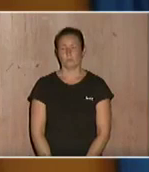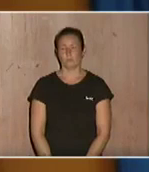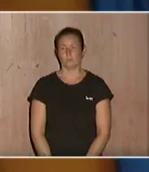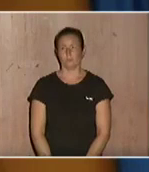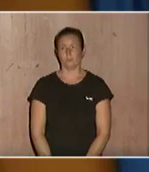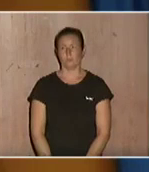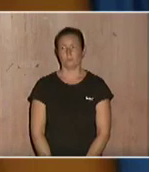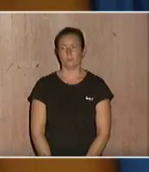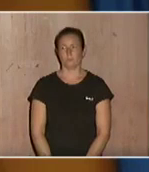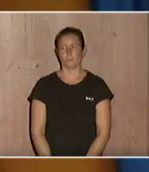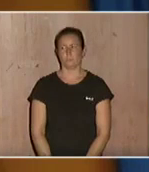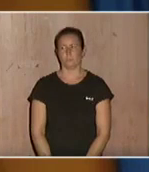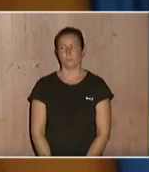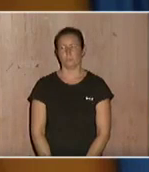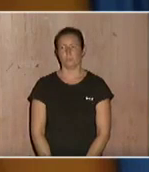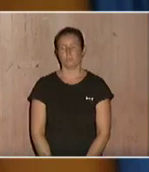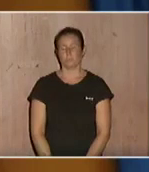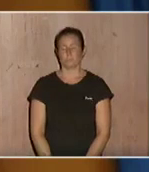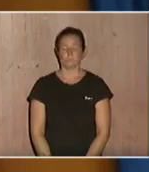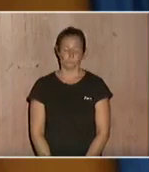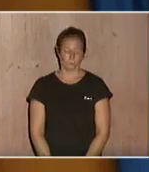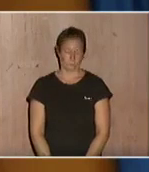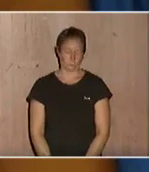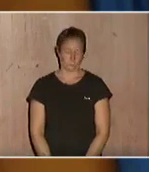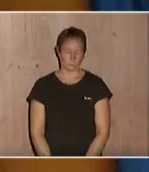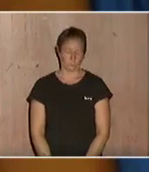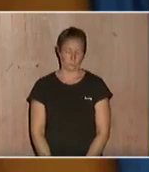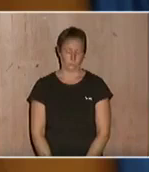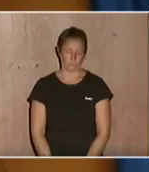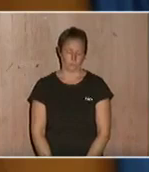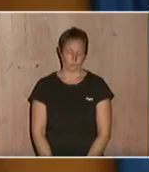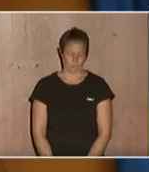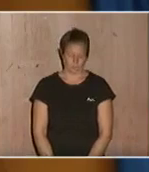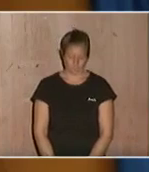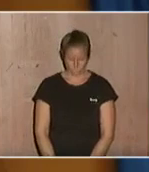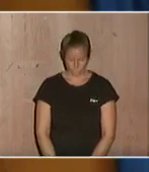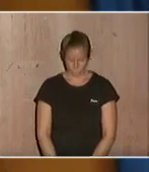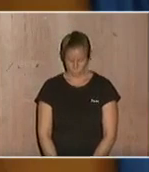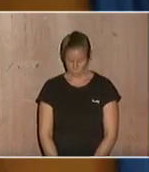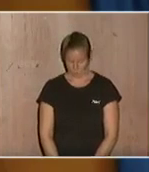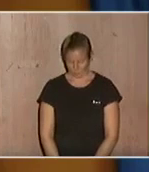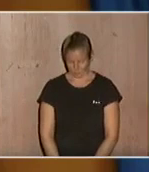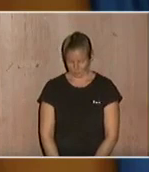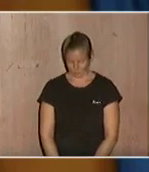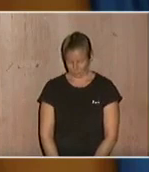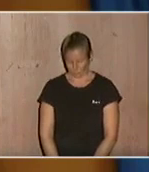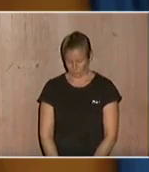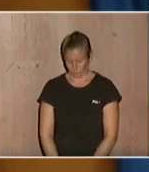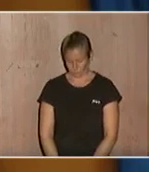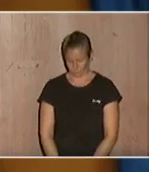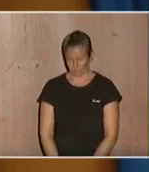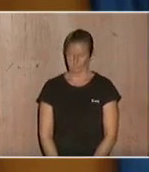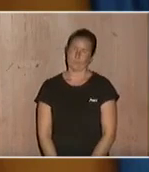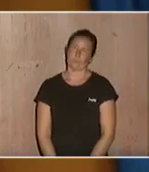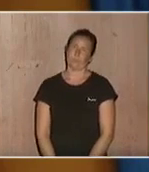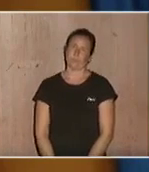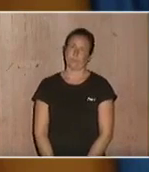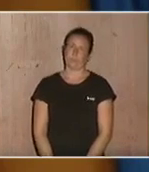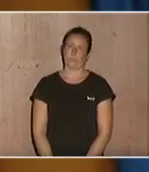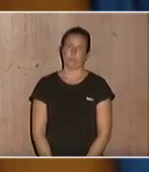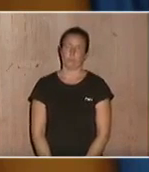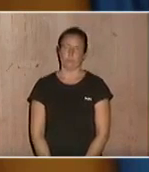was entitled to a better school. Patients die waiting for kidney or heart